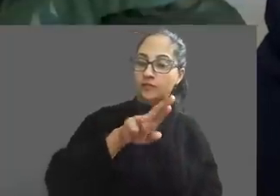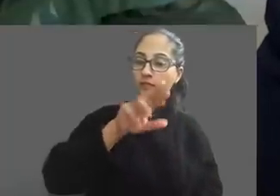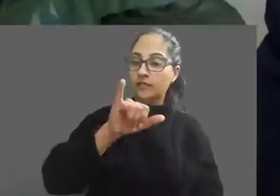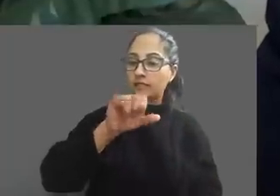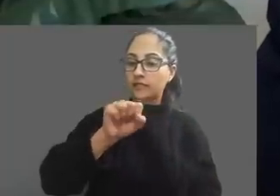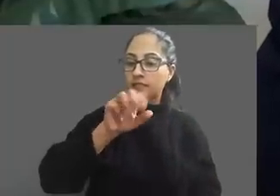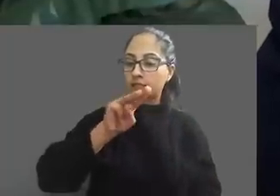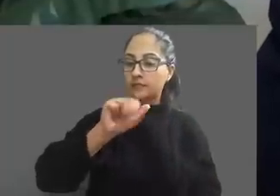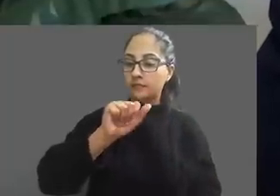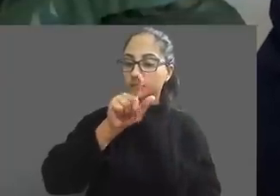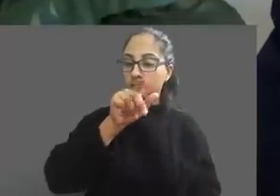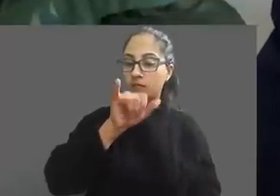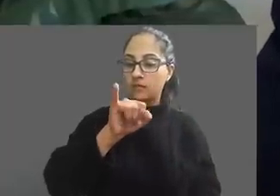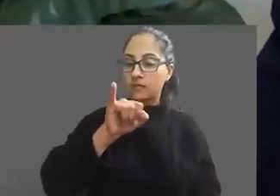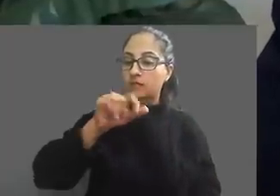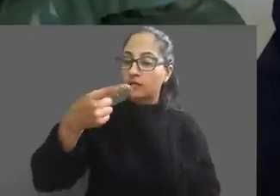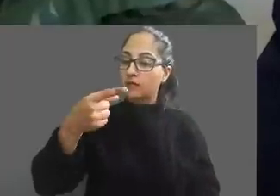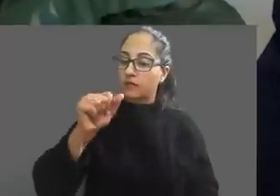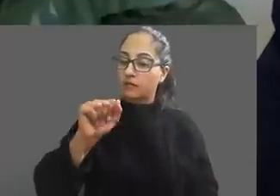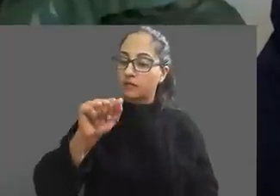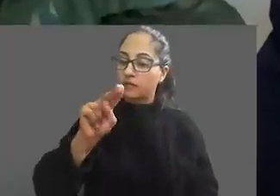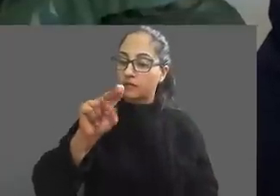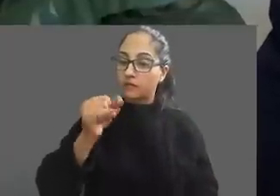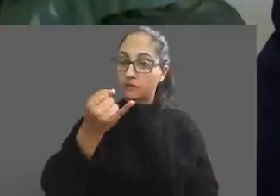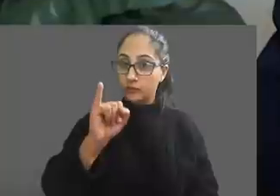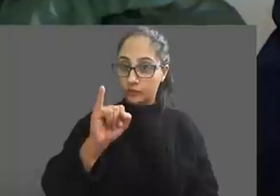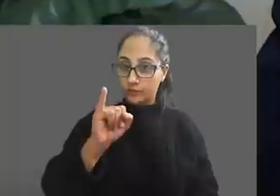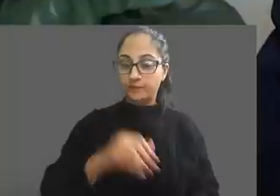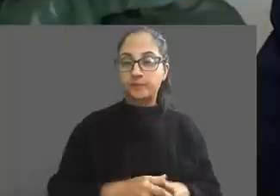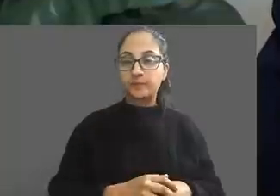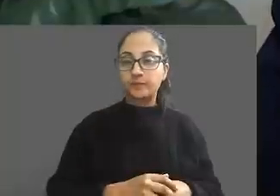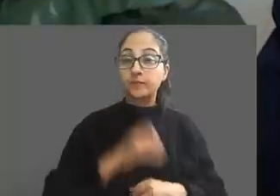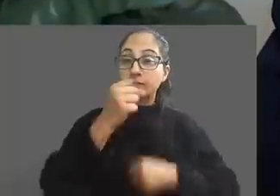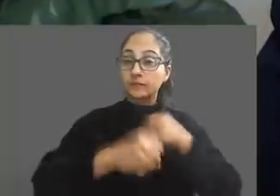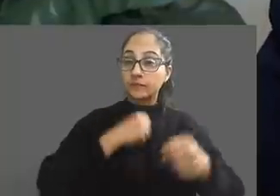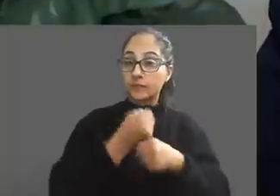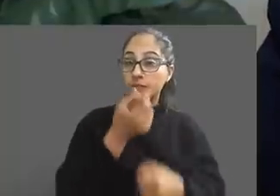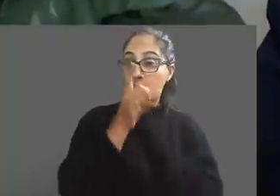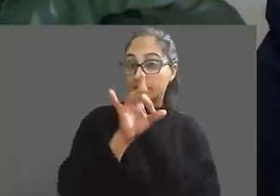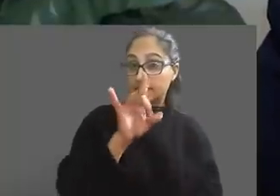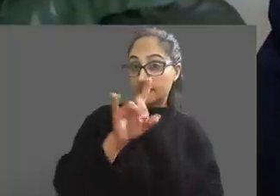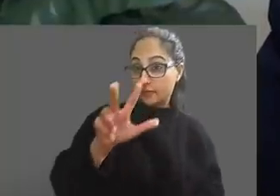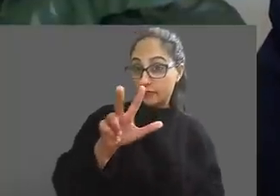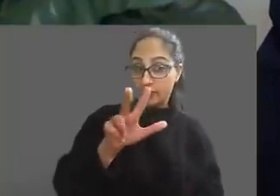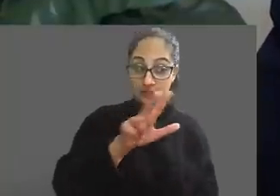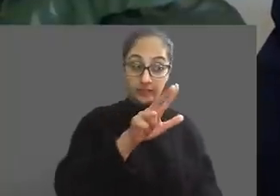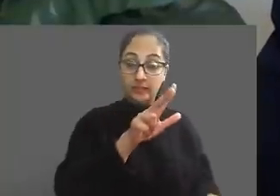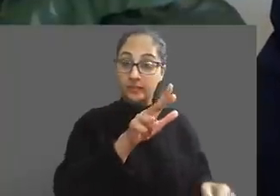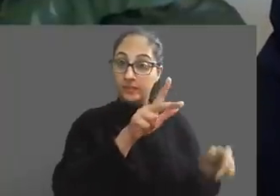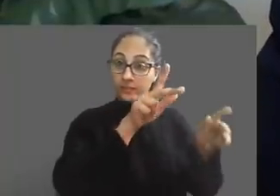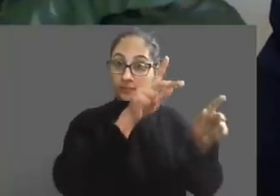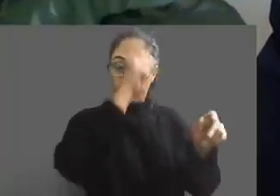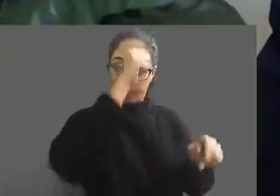the famous Vizier Ismail Bhai Gangji, one of the most courageous Ismaili leaders in our